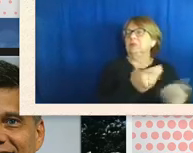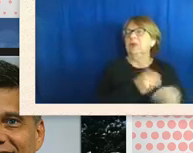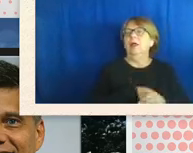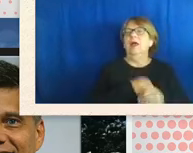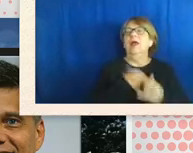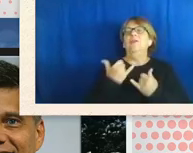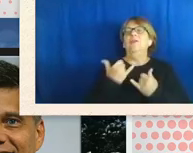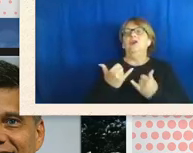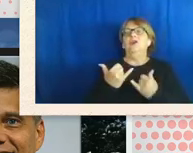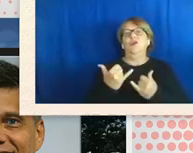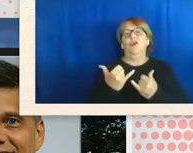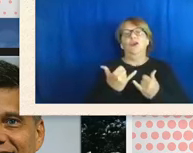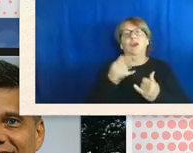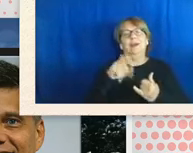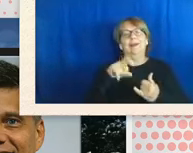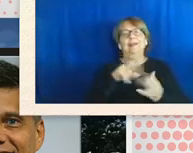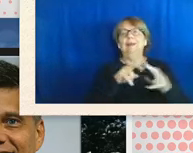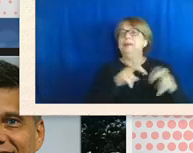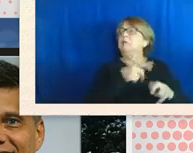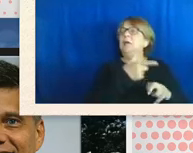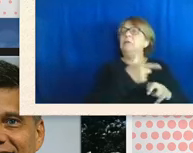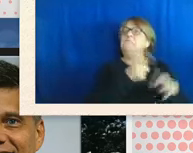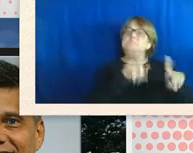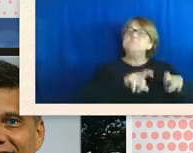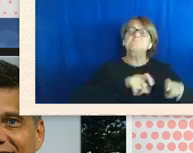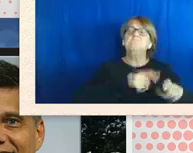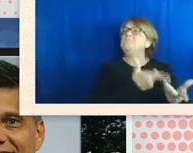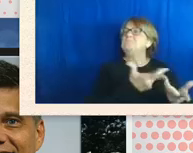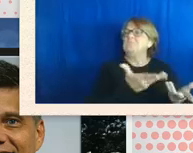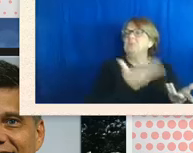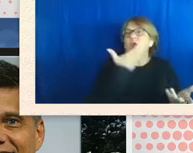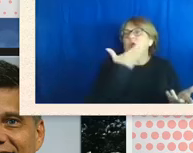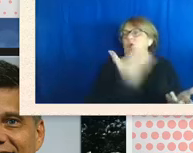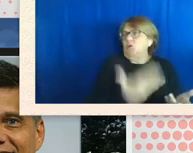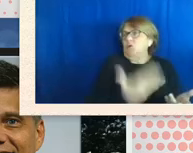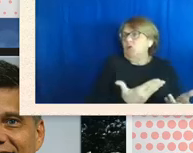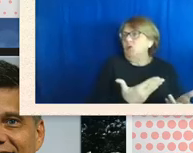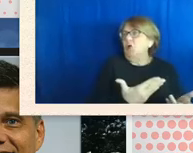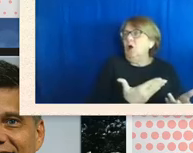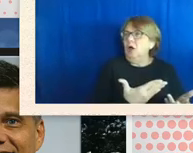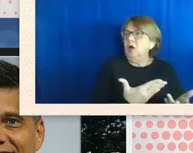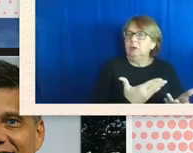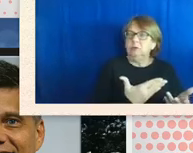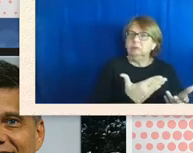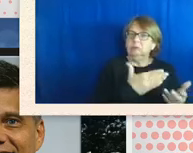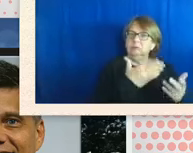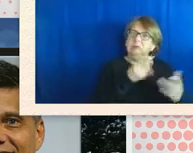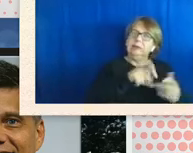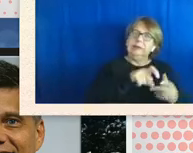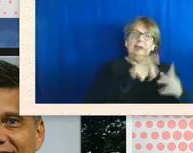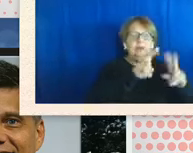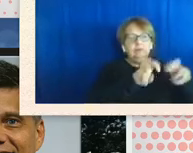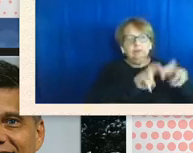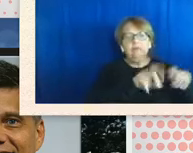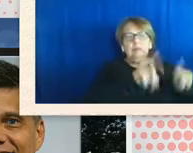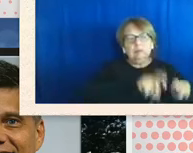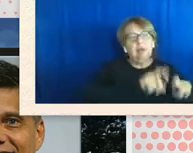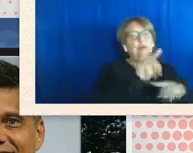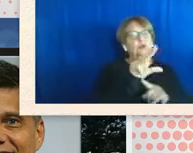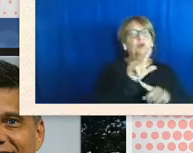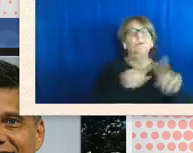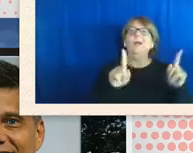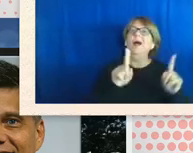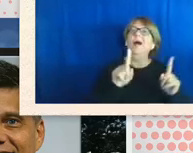actually a very good needs assessment tool. It's just with any client